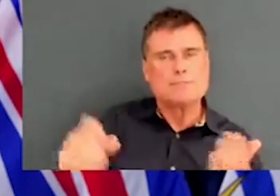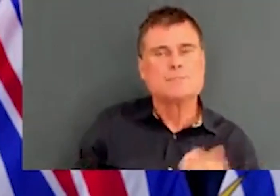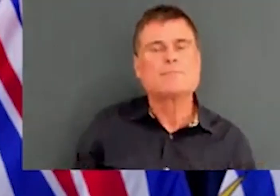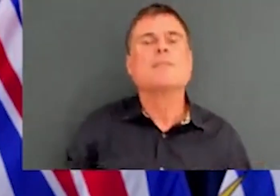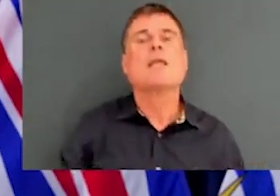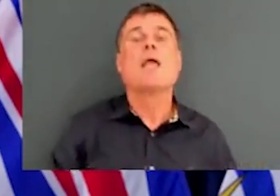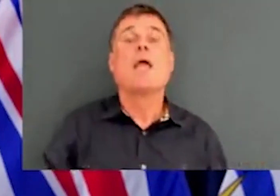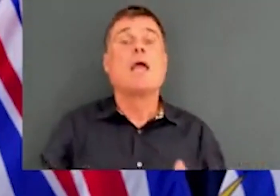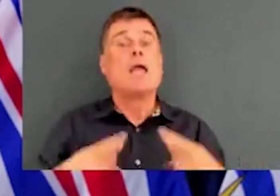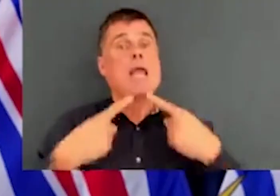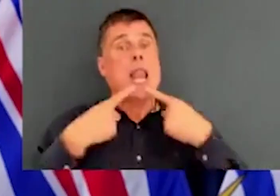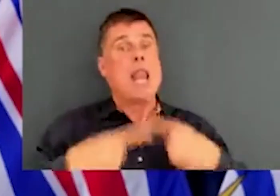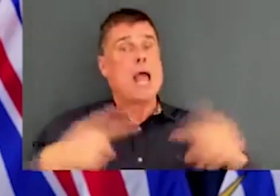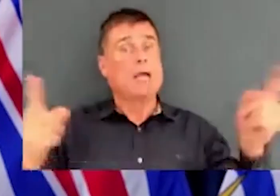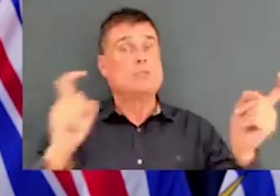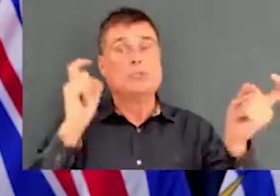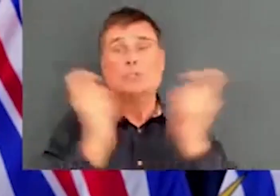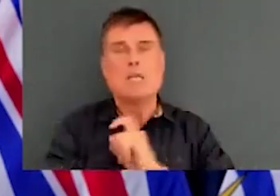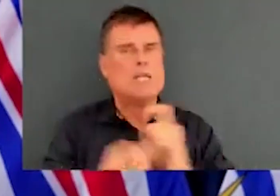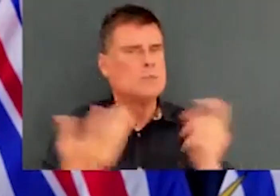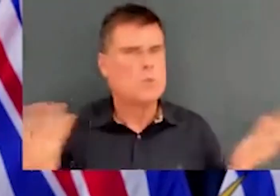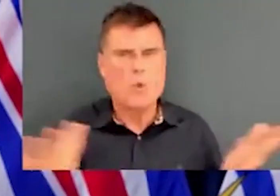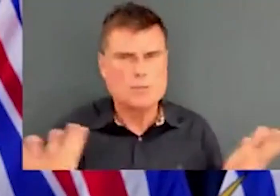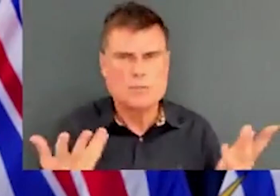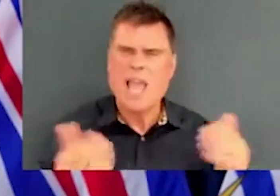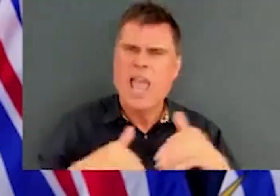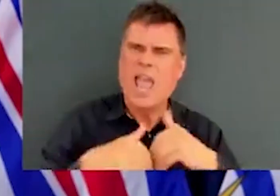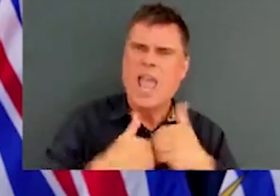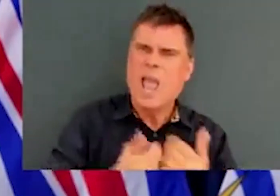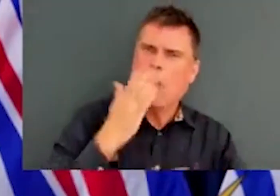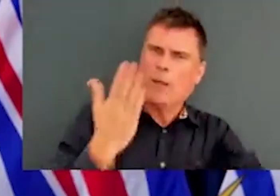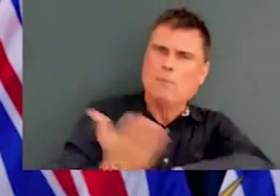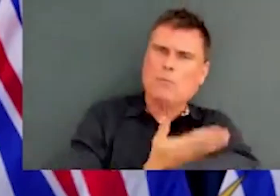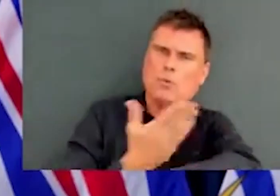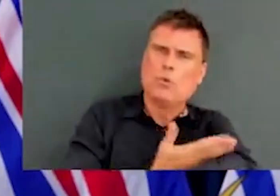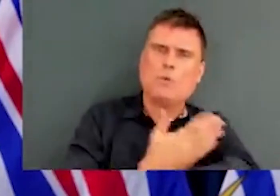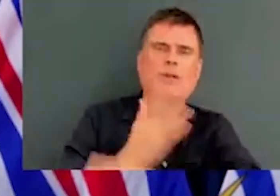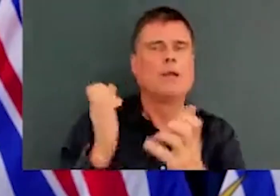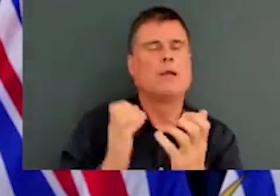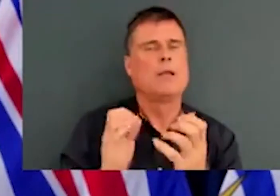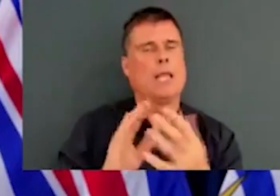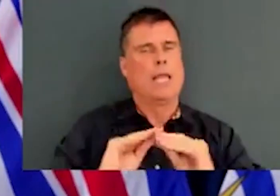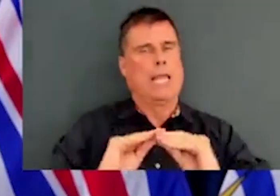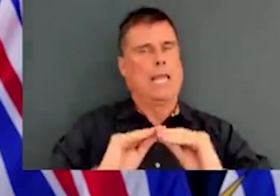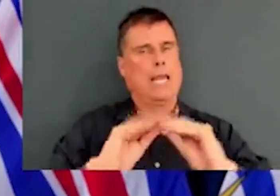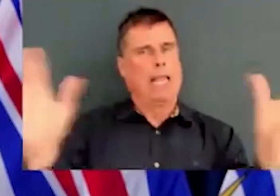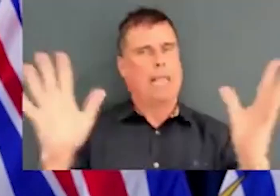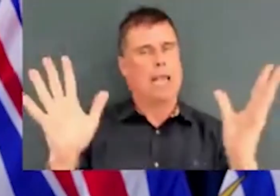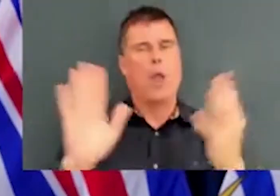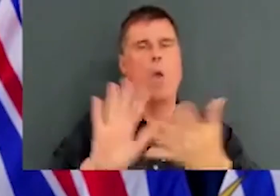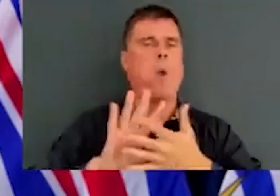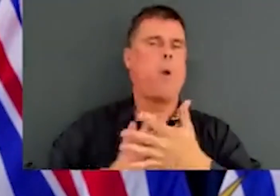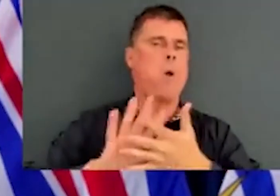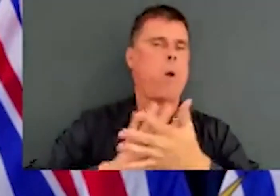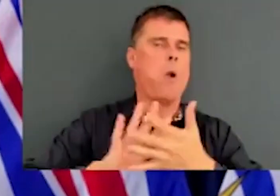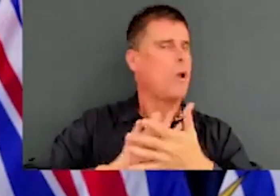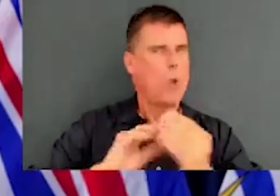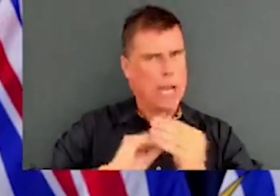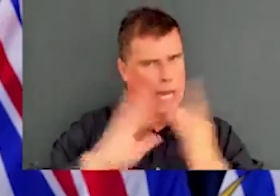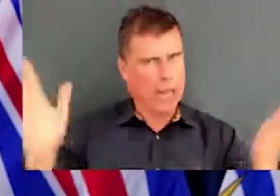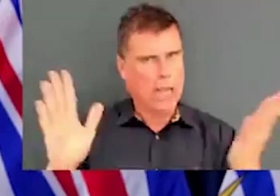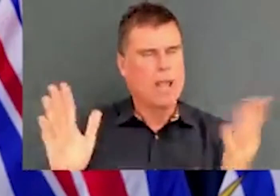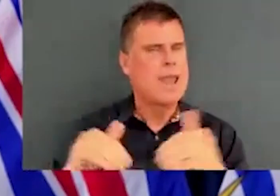and accountability for the royalty regime? Well, thank you very much for that question. As